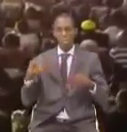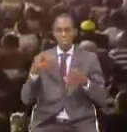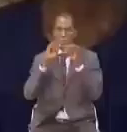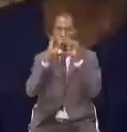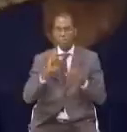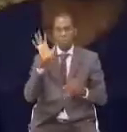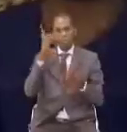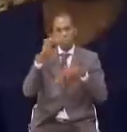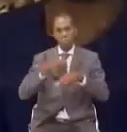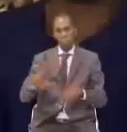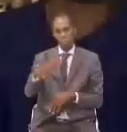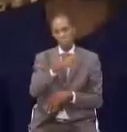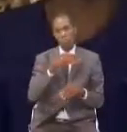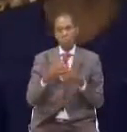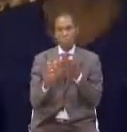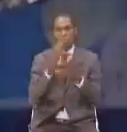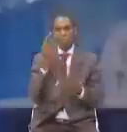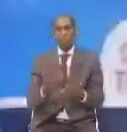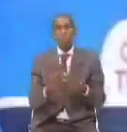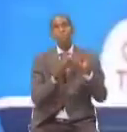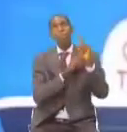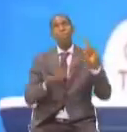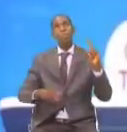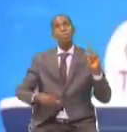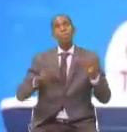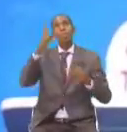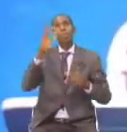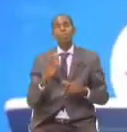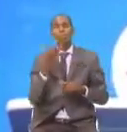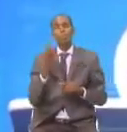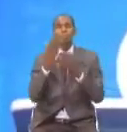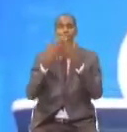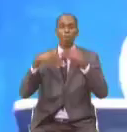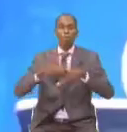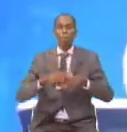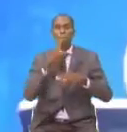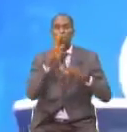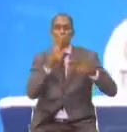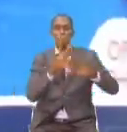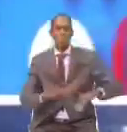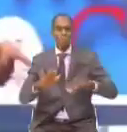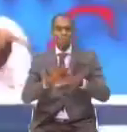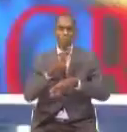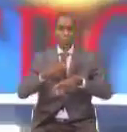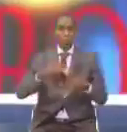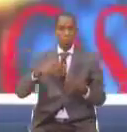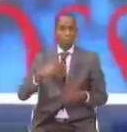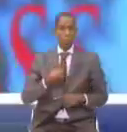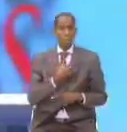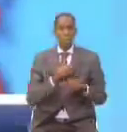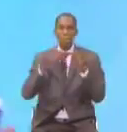come upon you. Lord God of heaven, be merciful unto me and bless